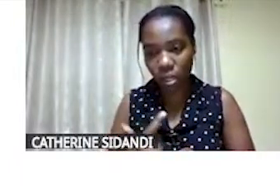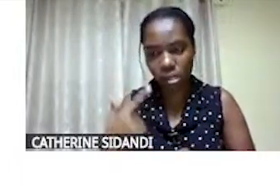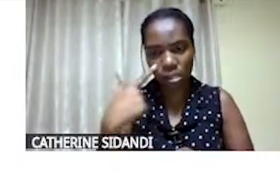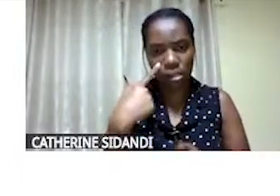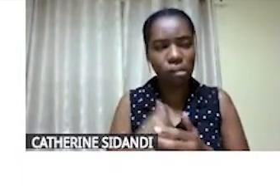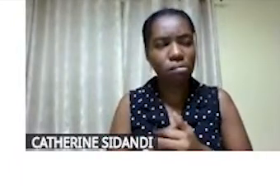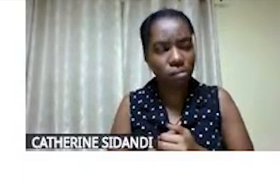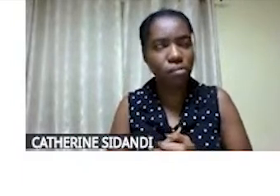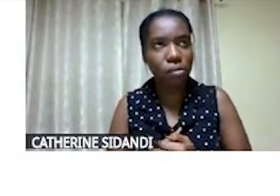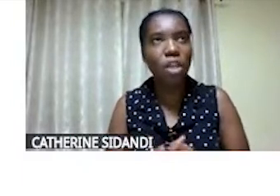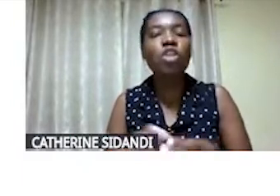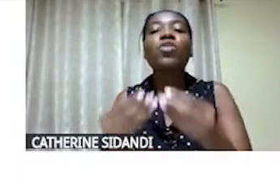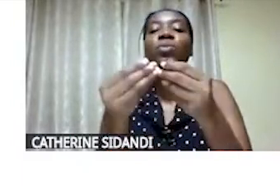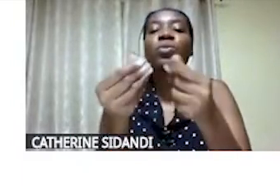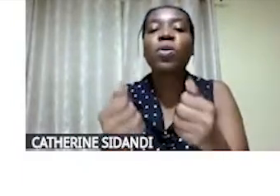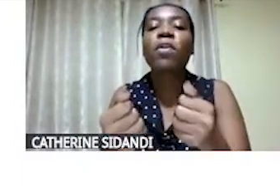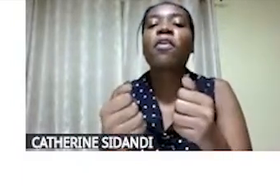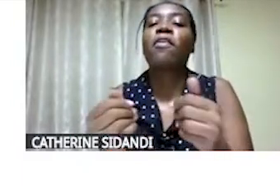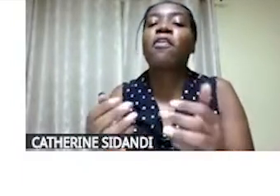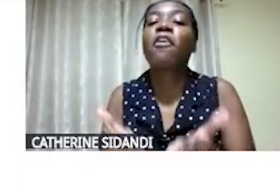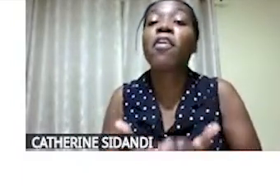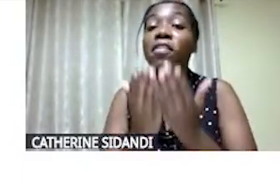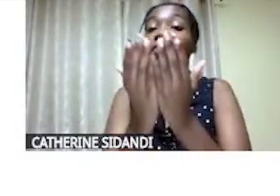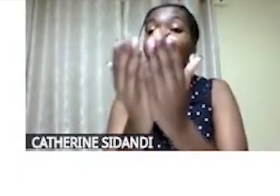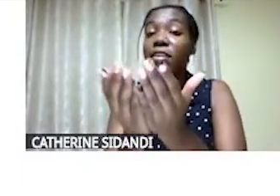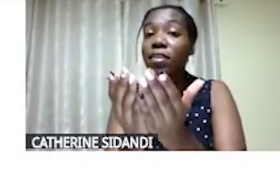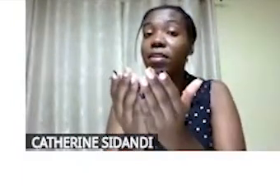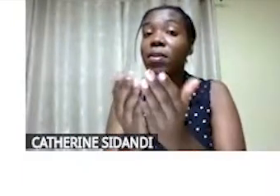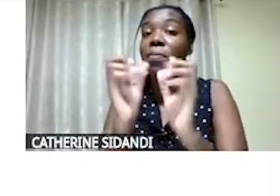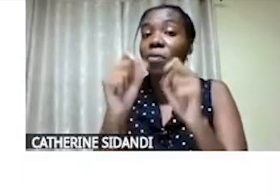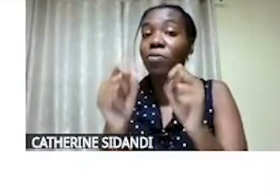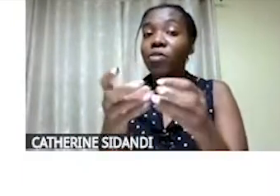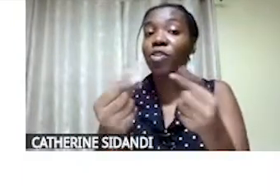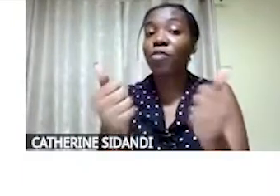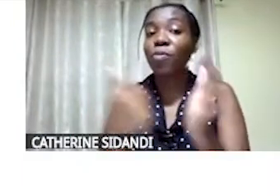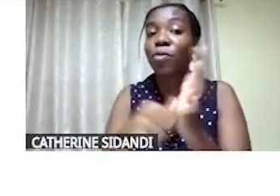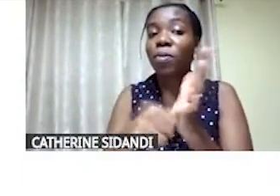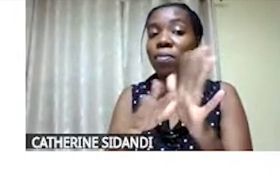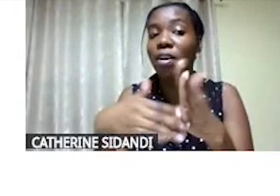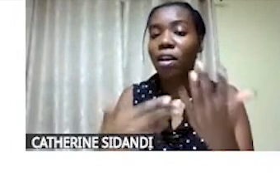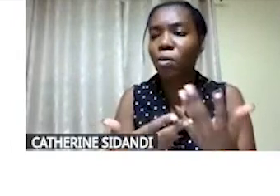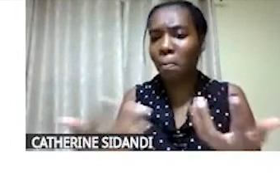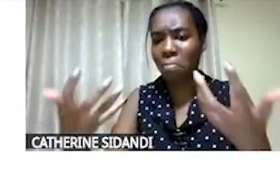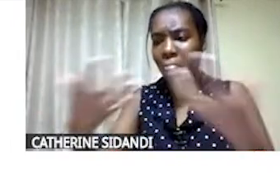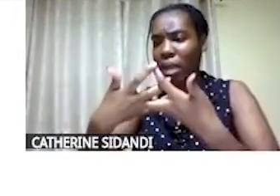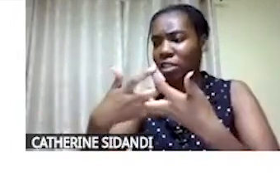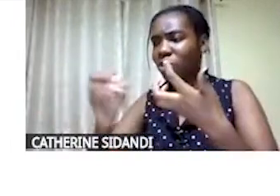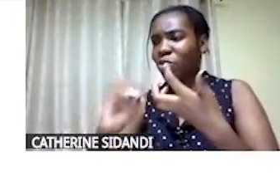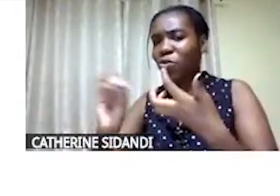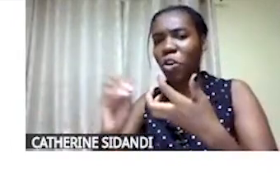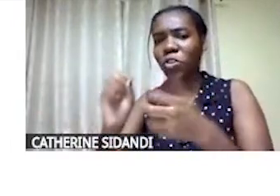offering or how they're solving this problem does not correlate to their understanding of